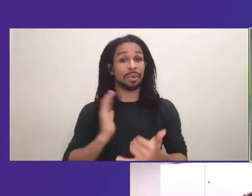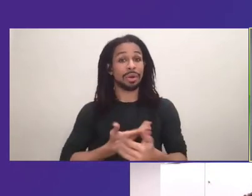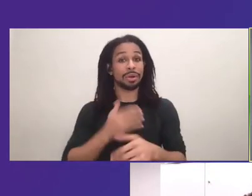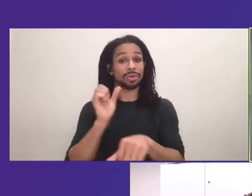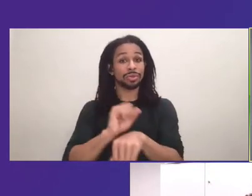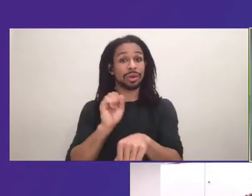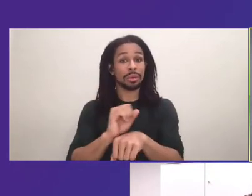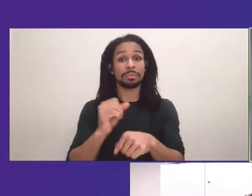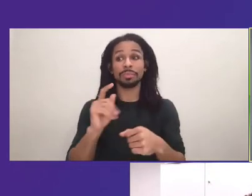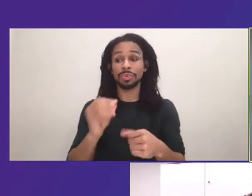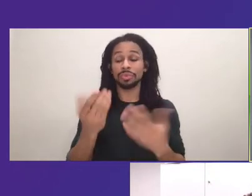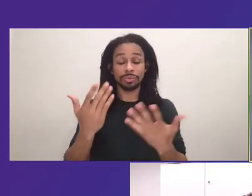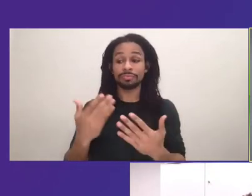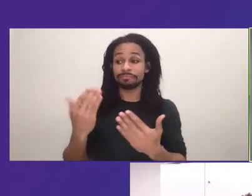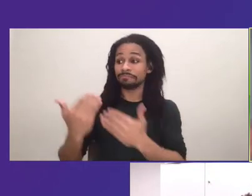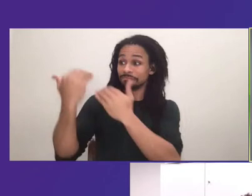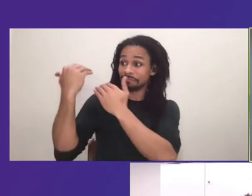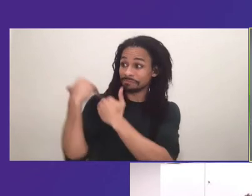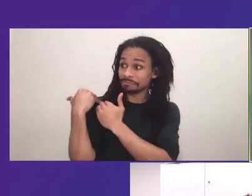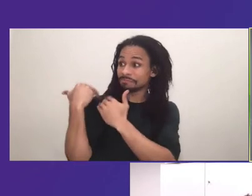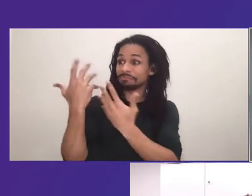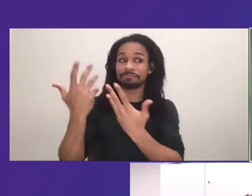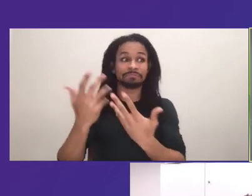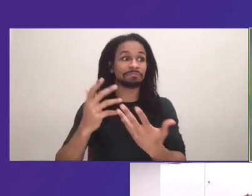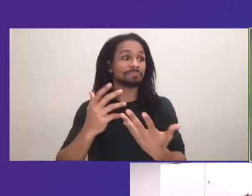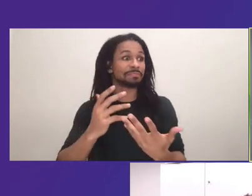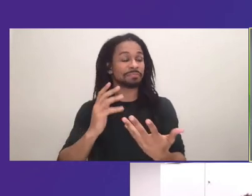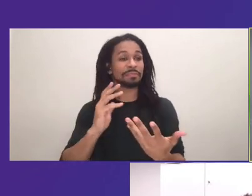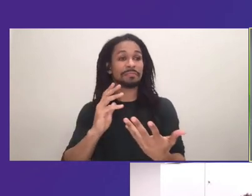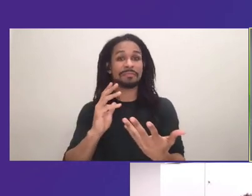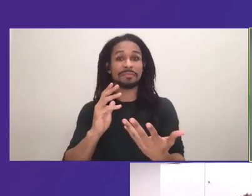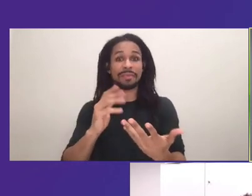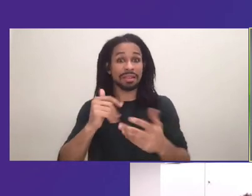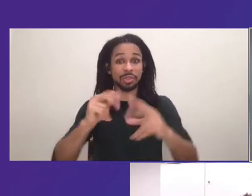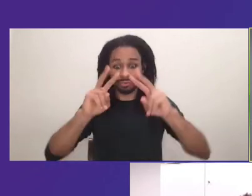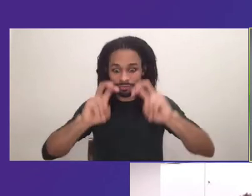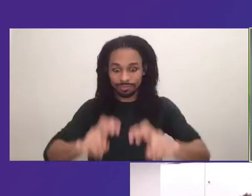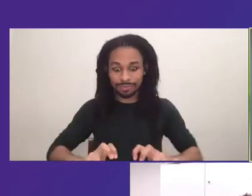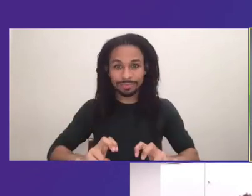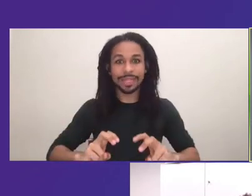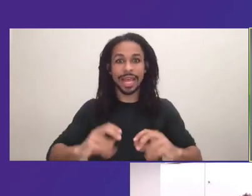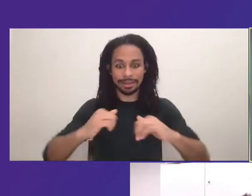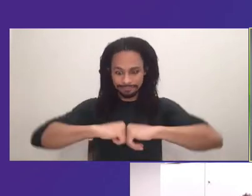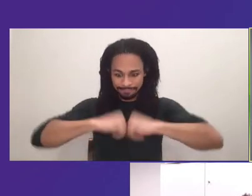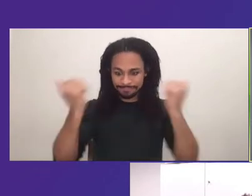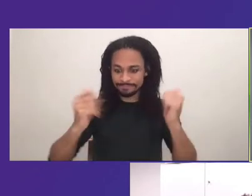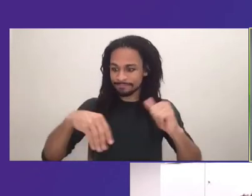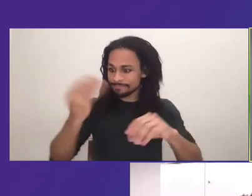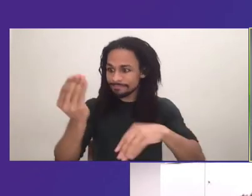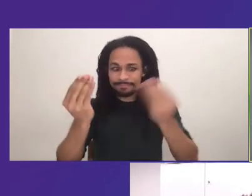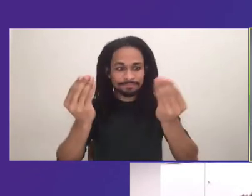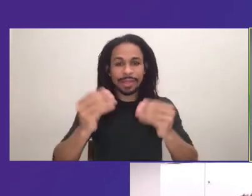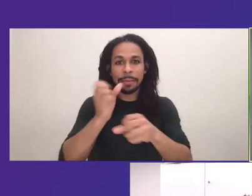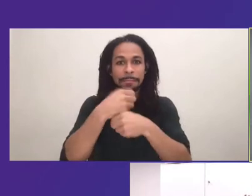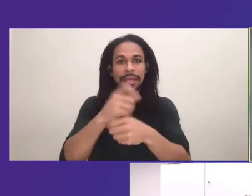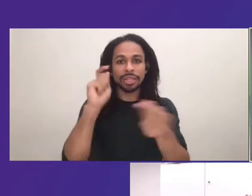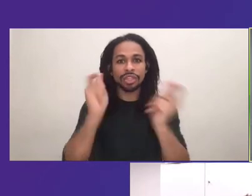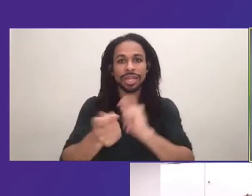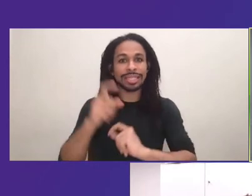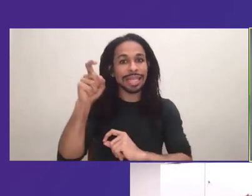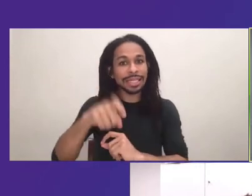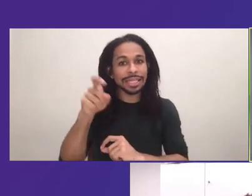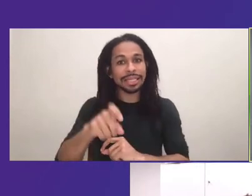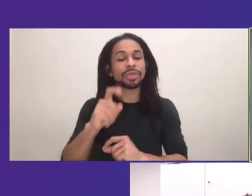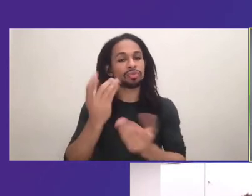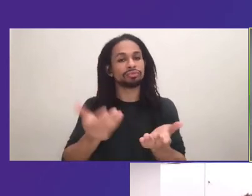and collectively to question and to make the changes that are necessary to reimagine